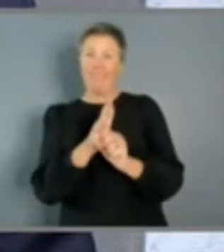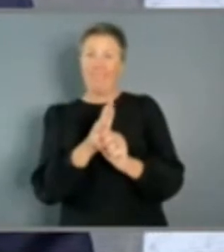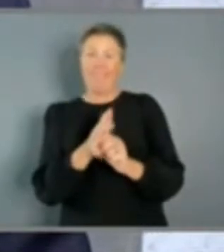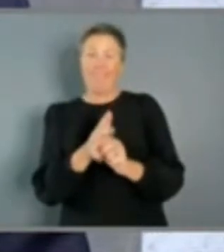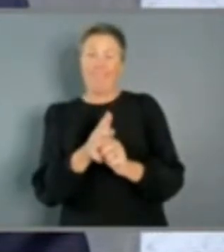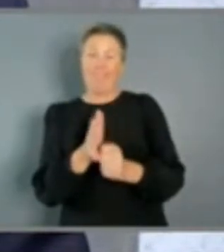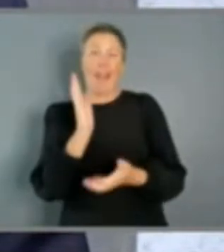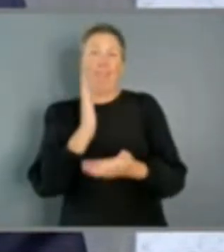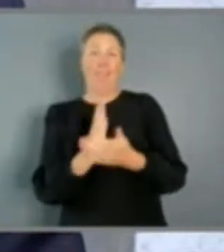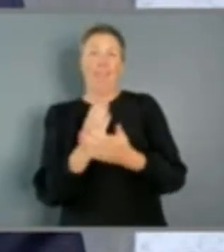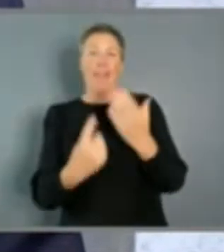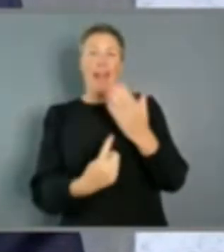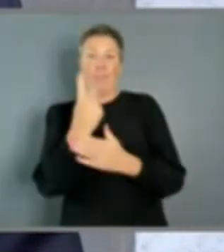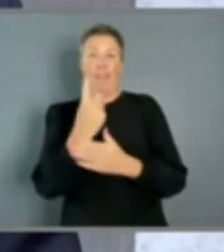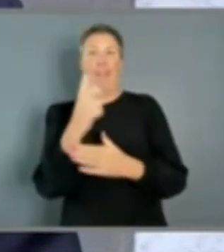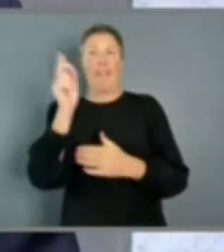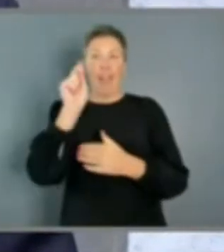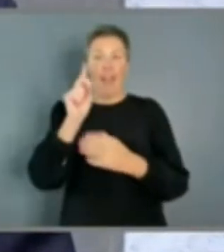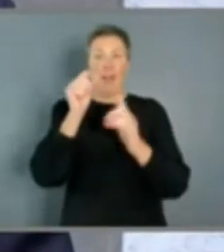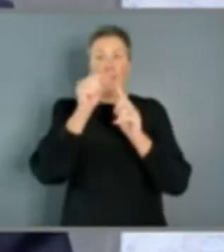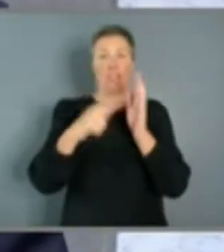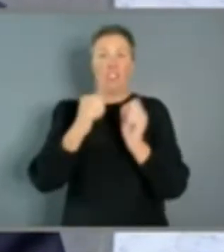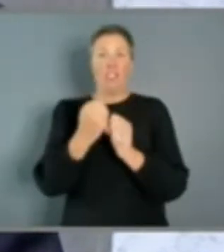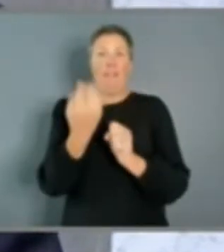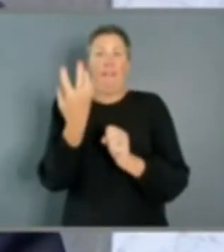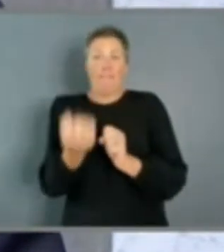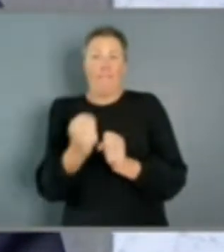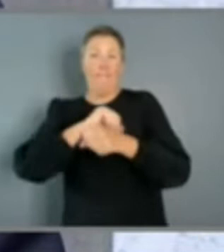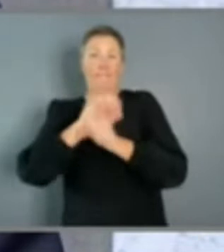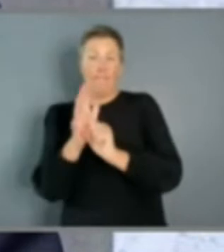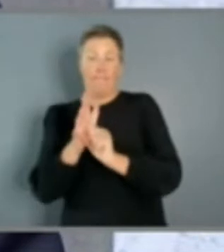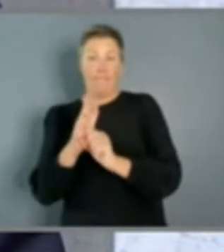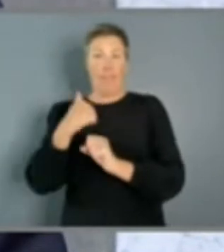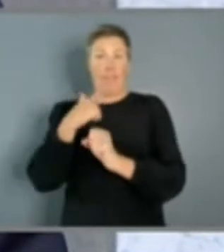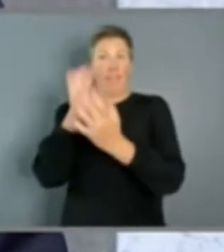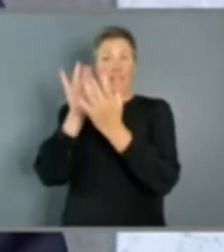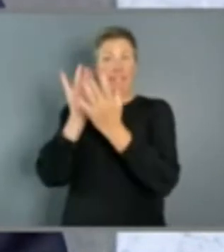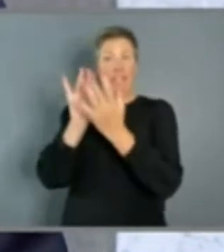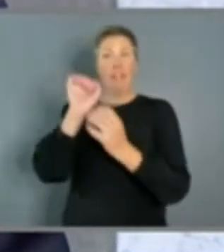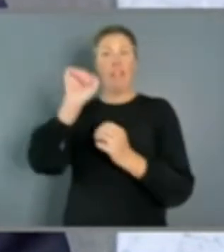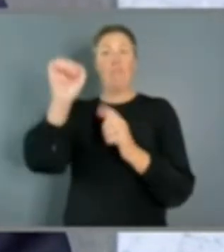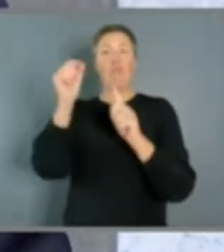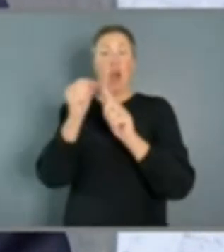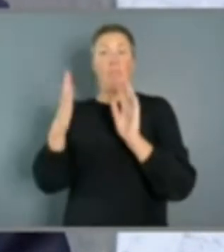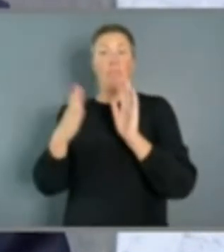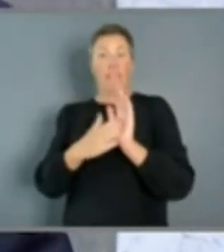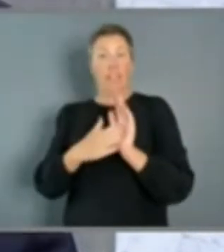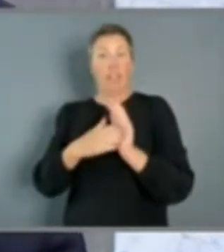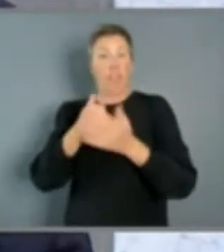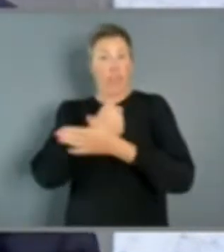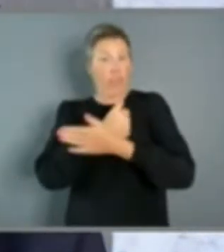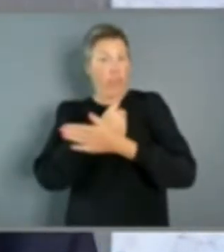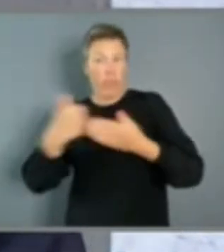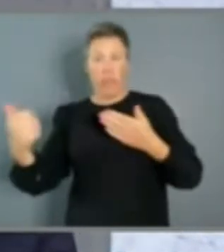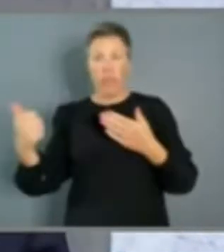be the case now. I've been in contact with Prime Minister Marise very consistently over the course of the